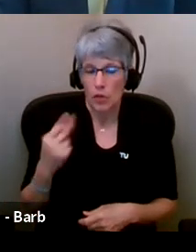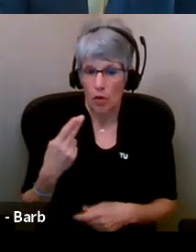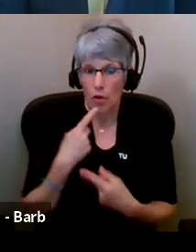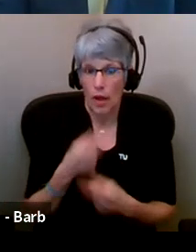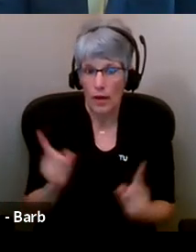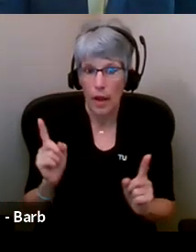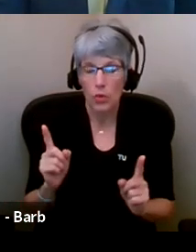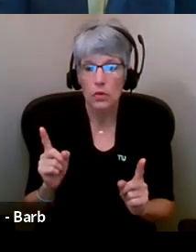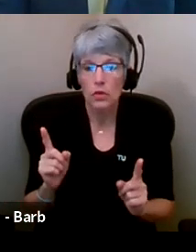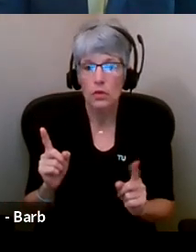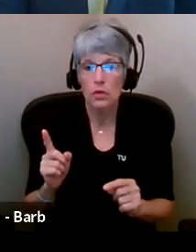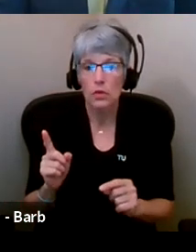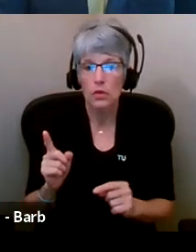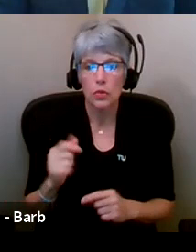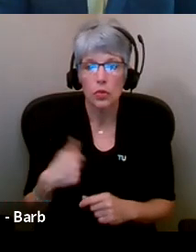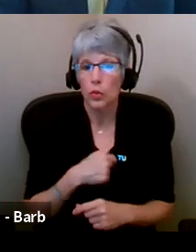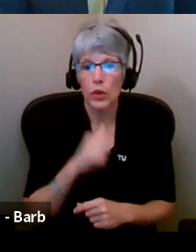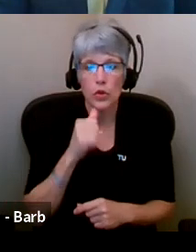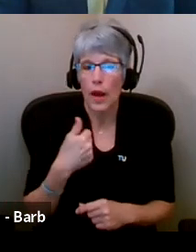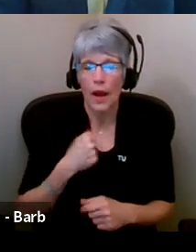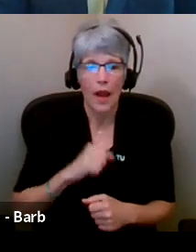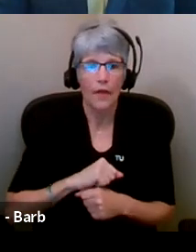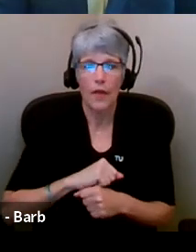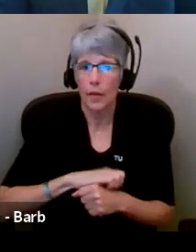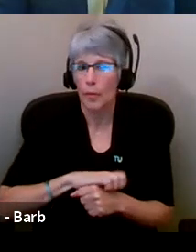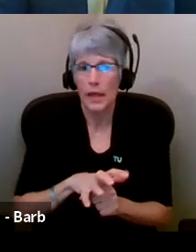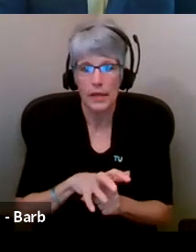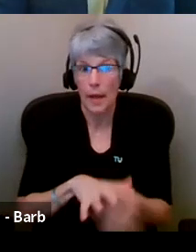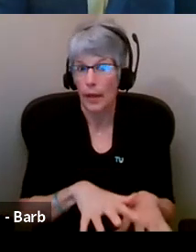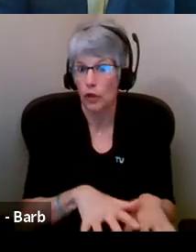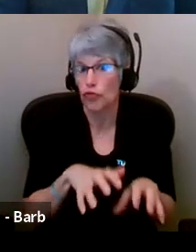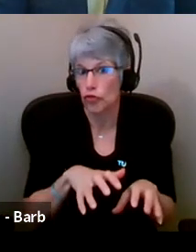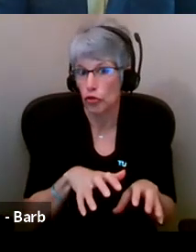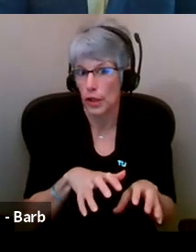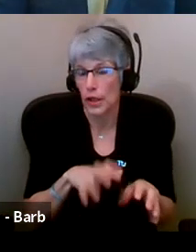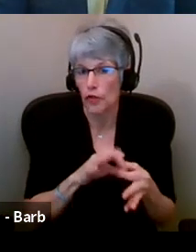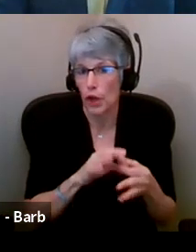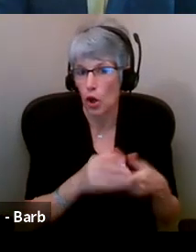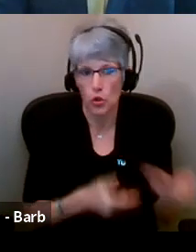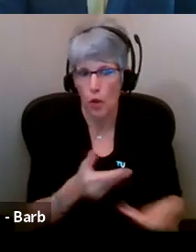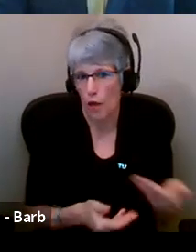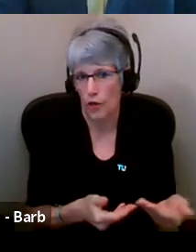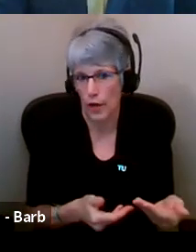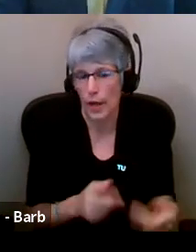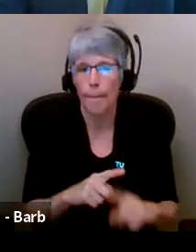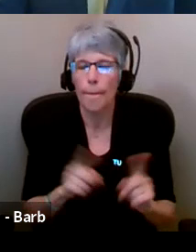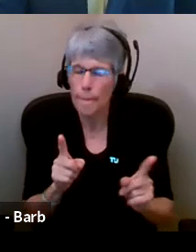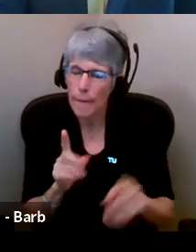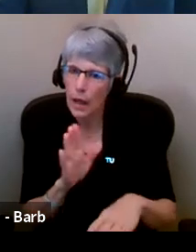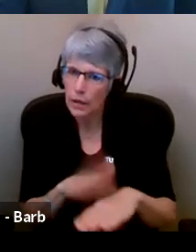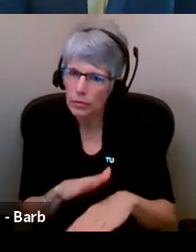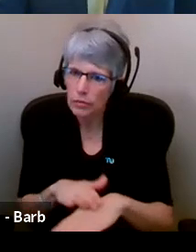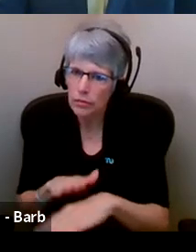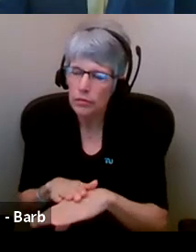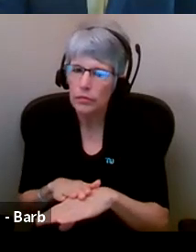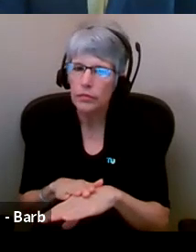not have a pandemic freeze anymore with regard to hiring, but I caution the fact that we have